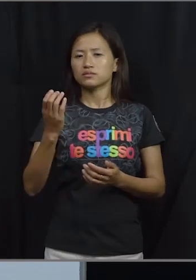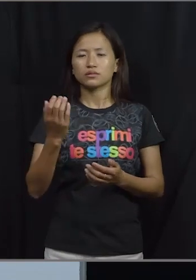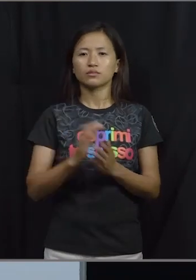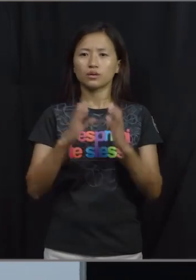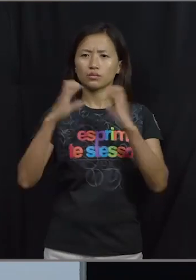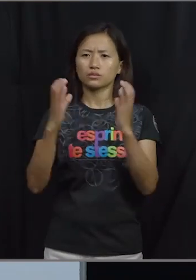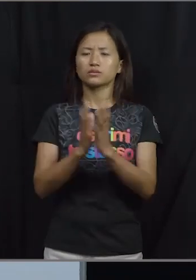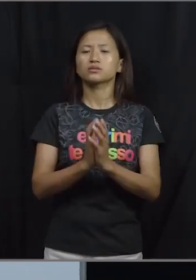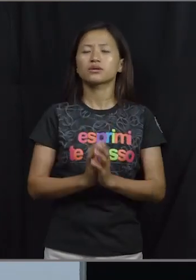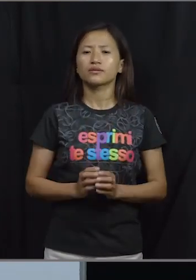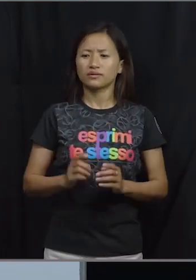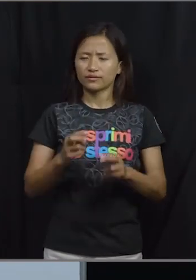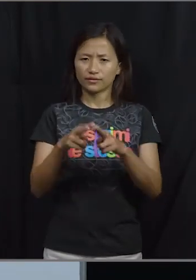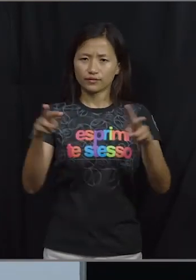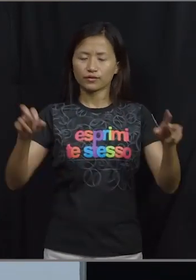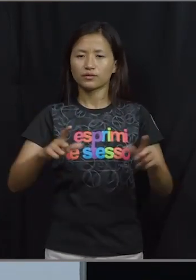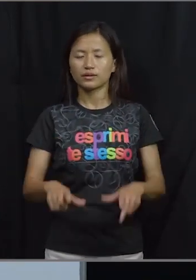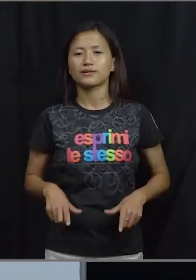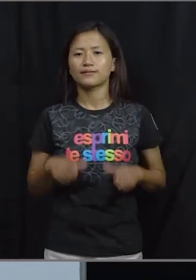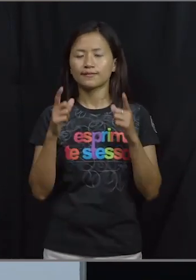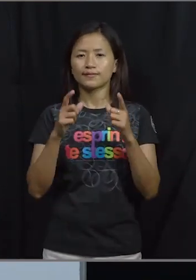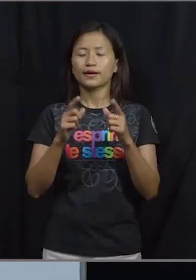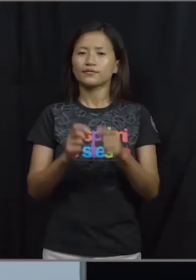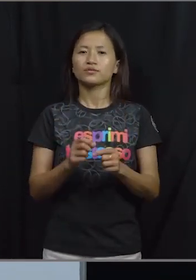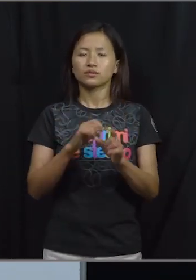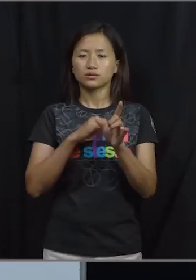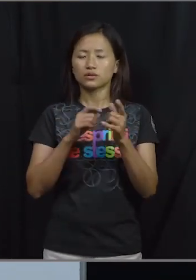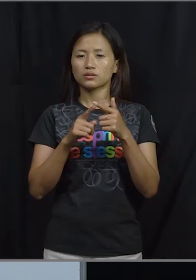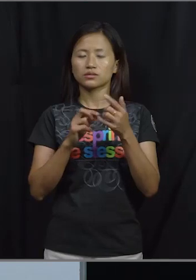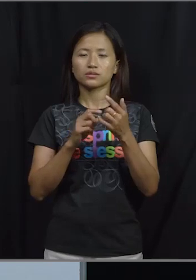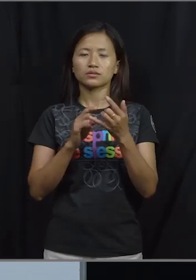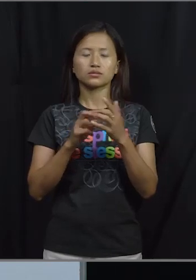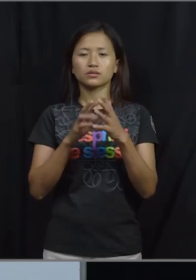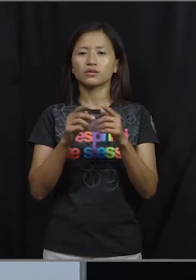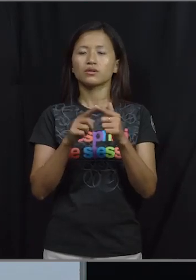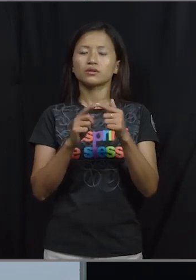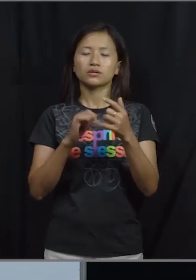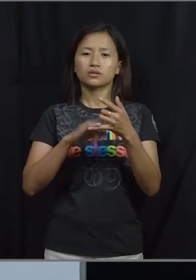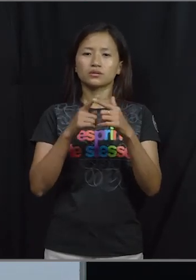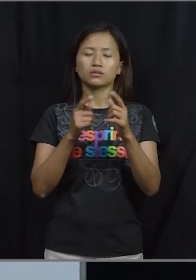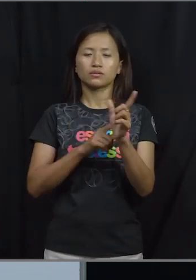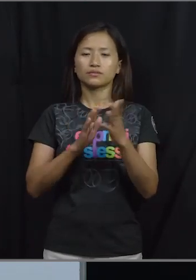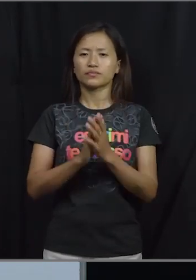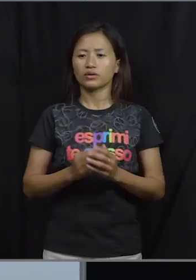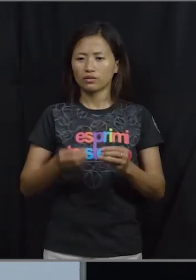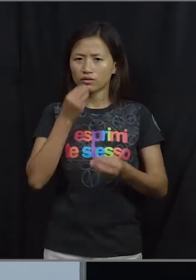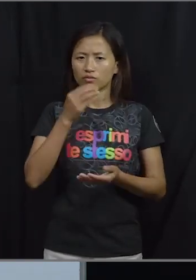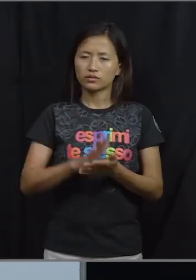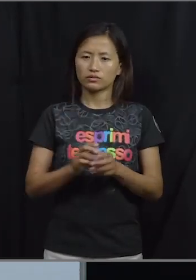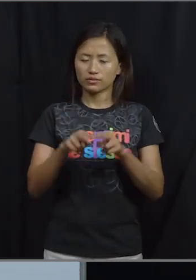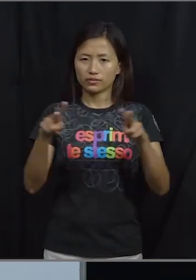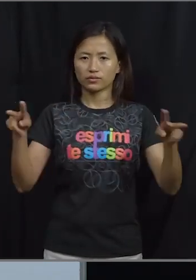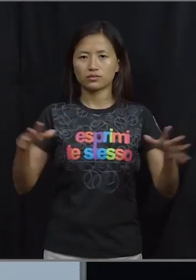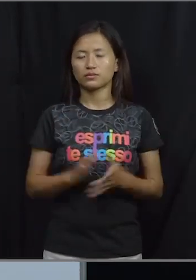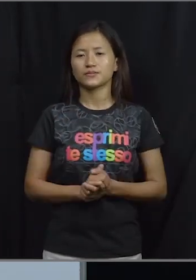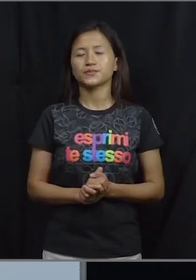a little different lifestyle than the other. The appearance is also different. The way that they live or the food habits is also different,